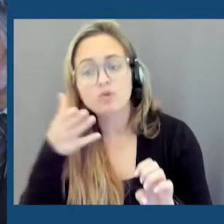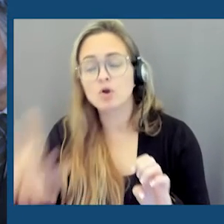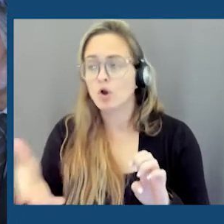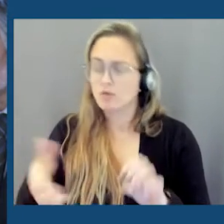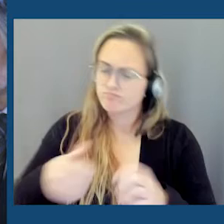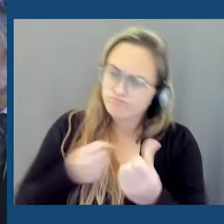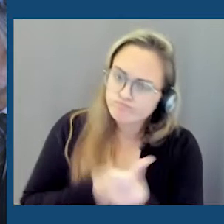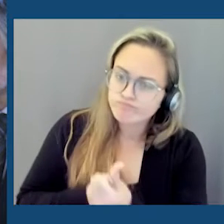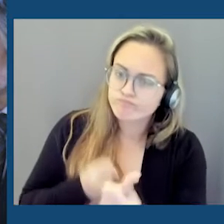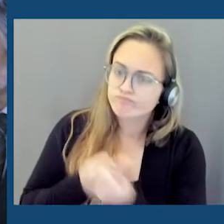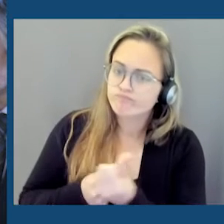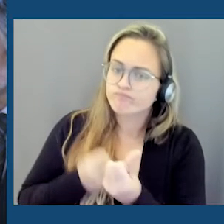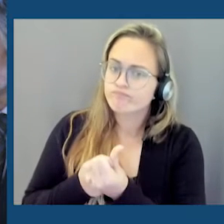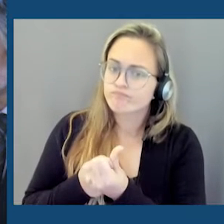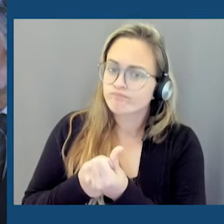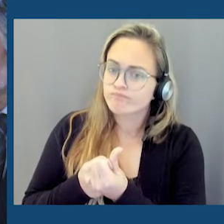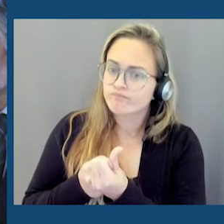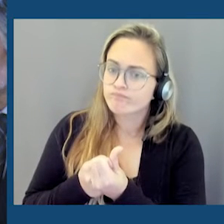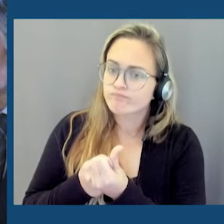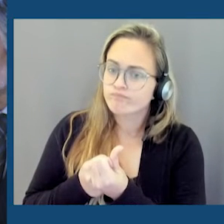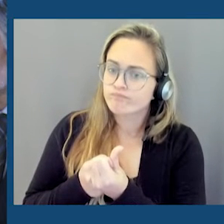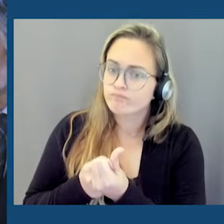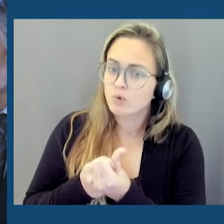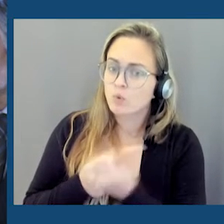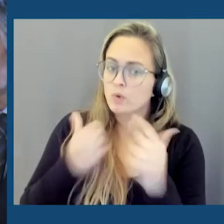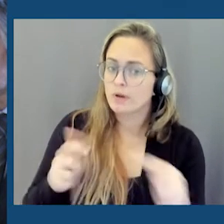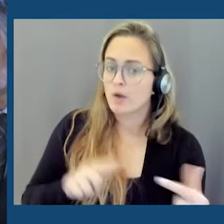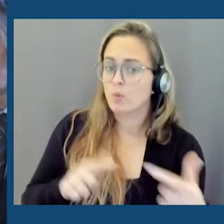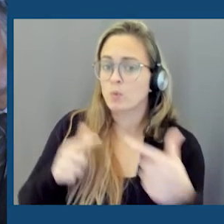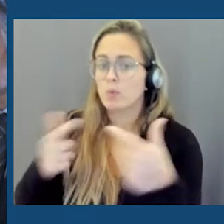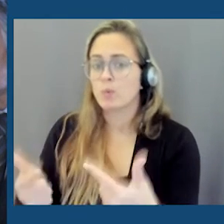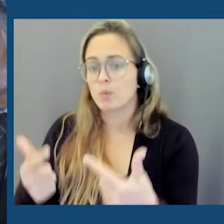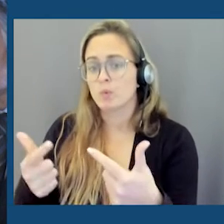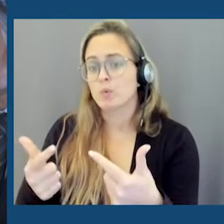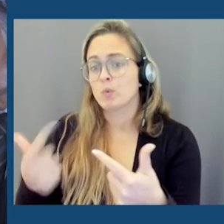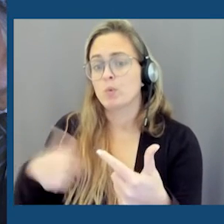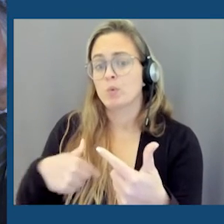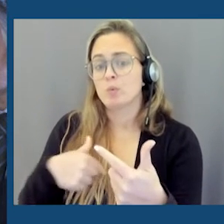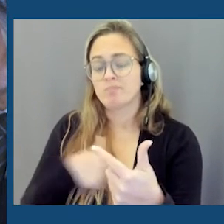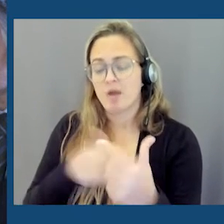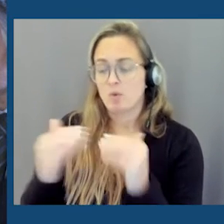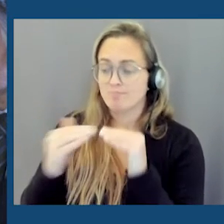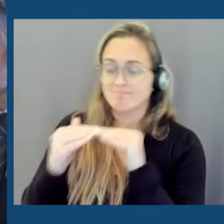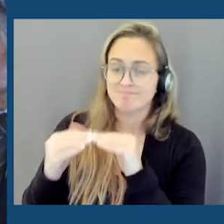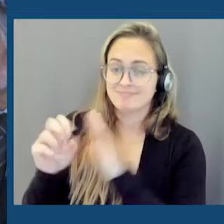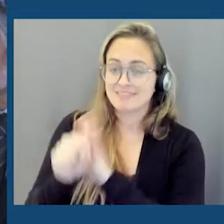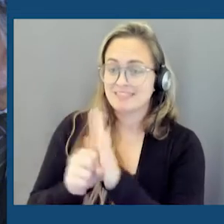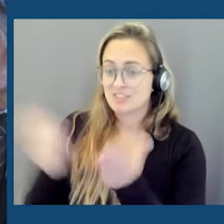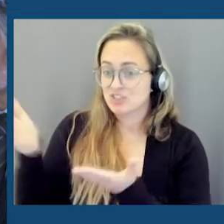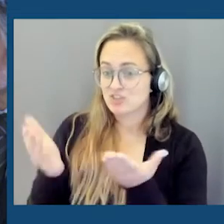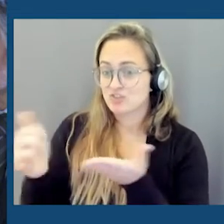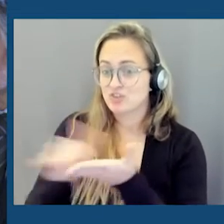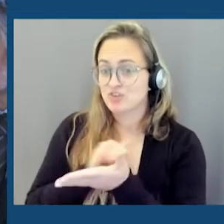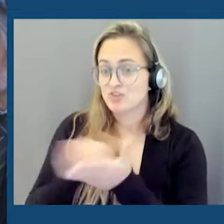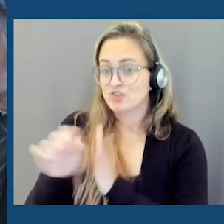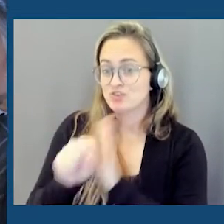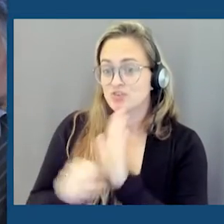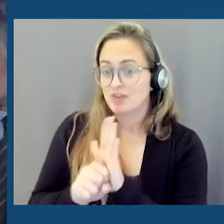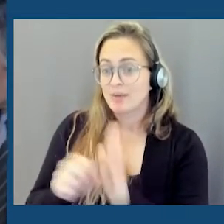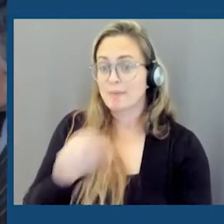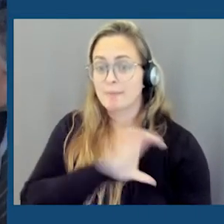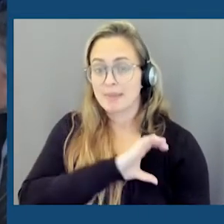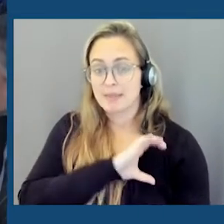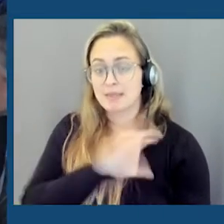support. I will now turn the program over to our outstanding colleague in state service, New York State Police Superintendent Stephen